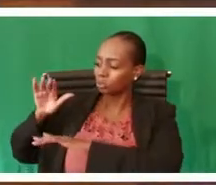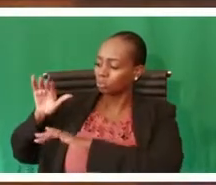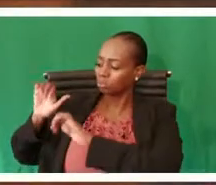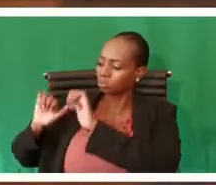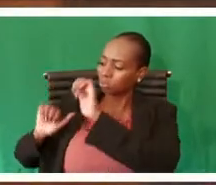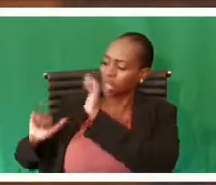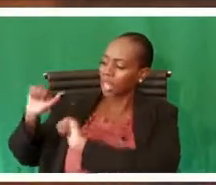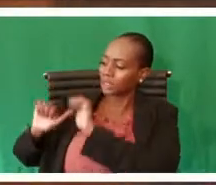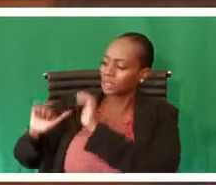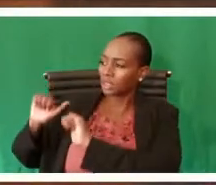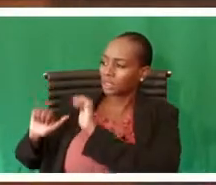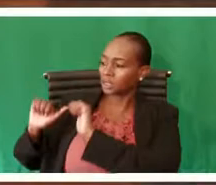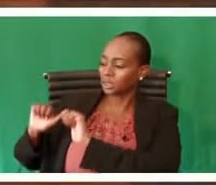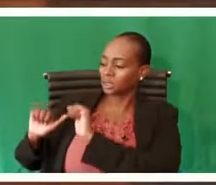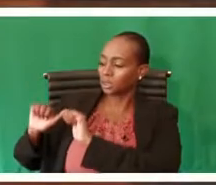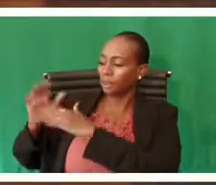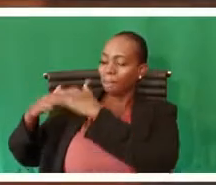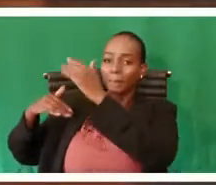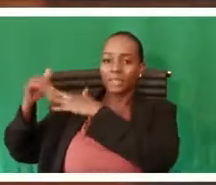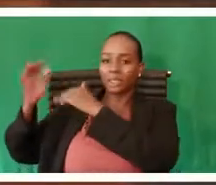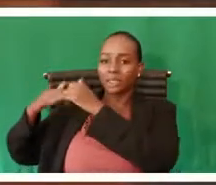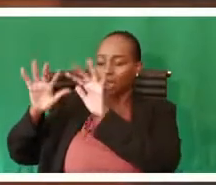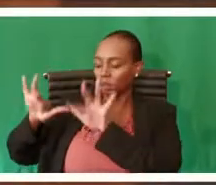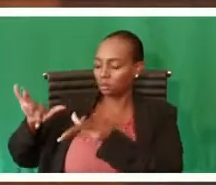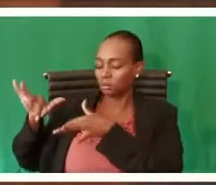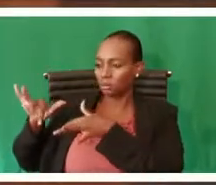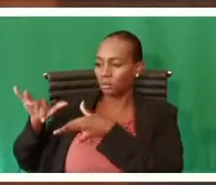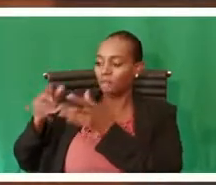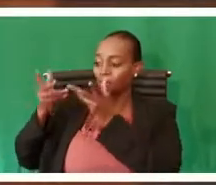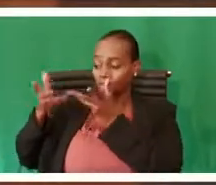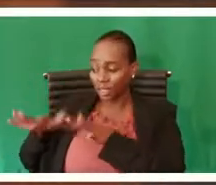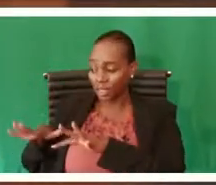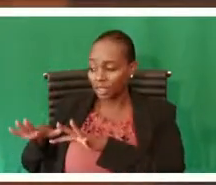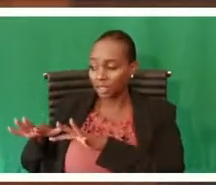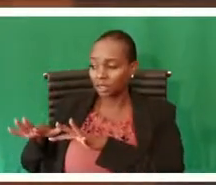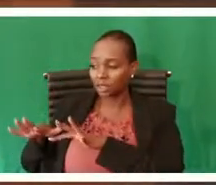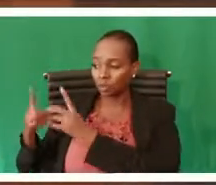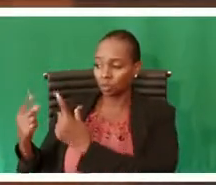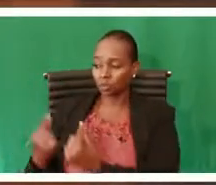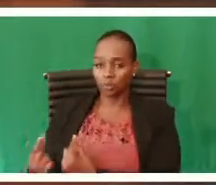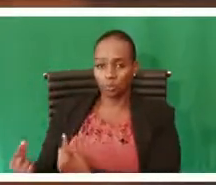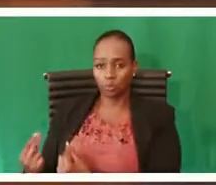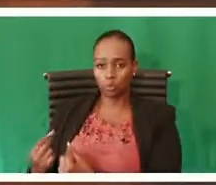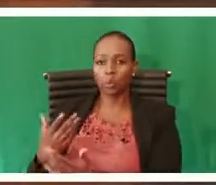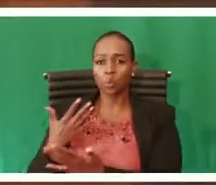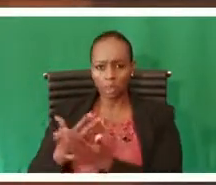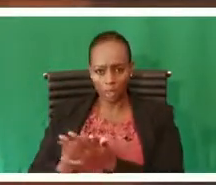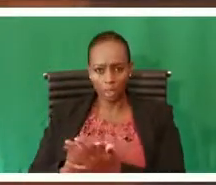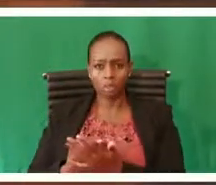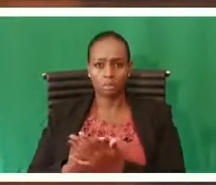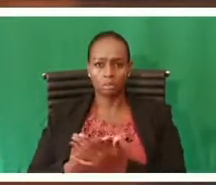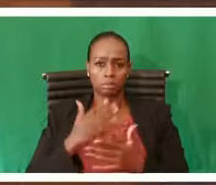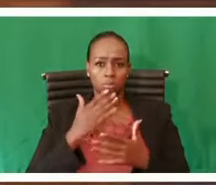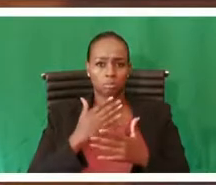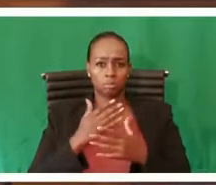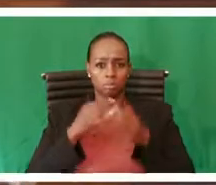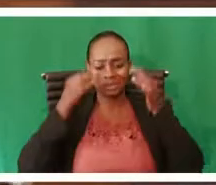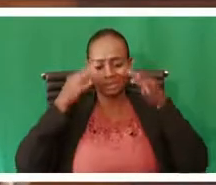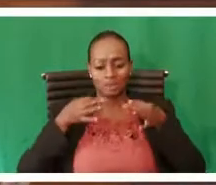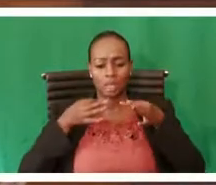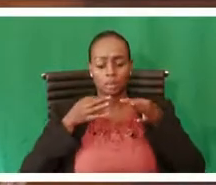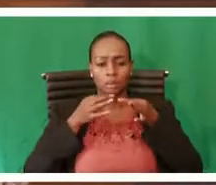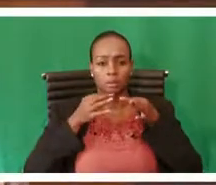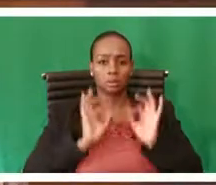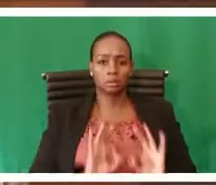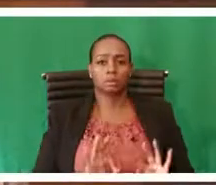So when some of those other impediments are dealt with, we will be able to conceptualize properly how we are going to